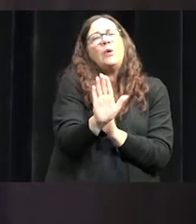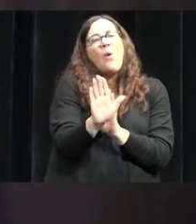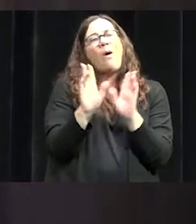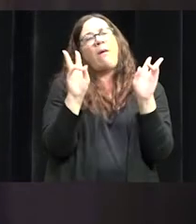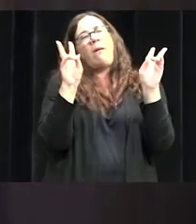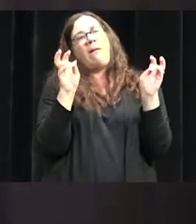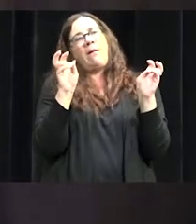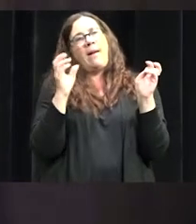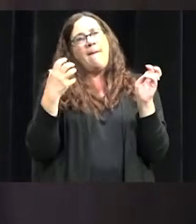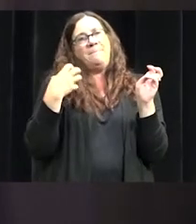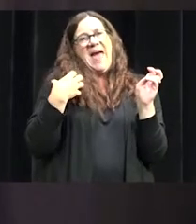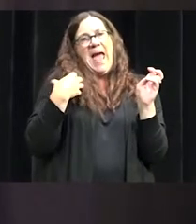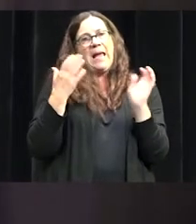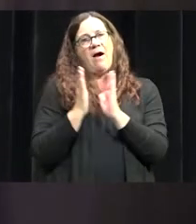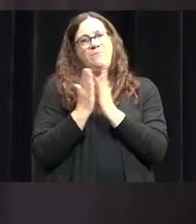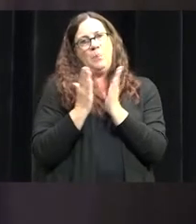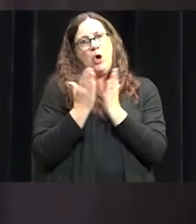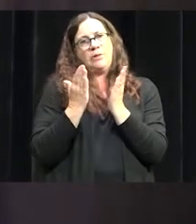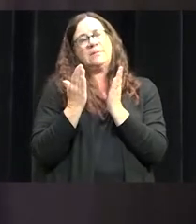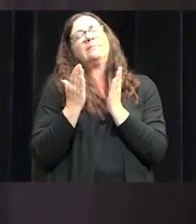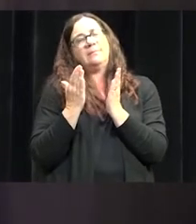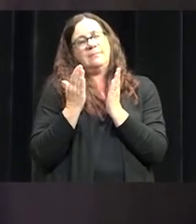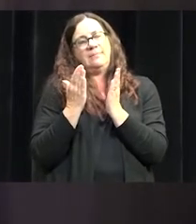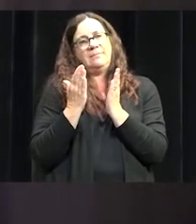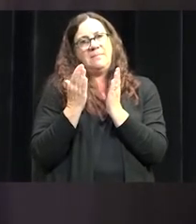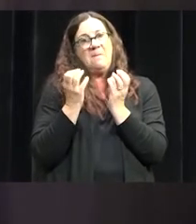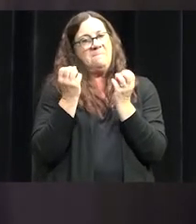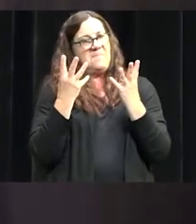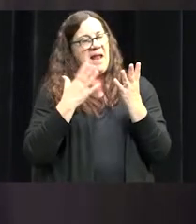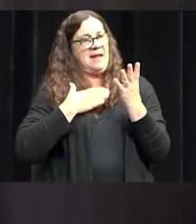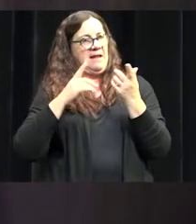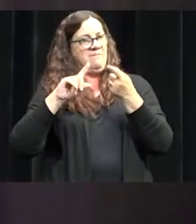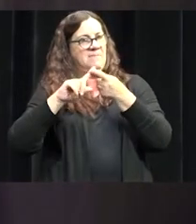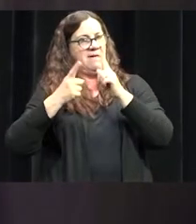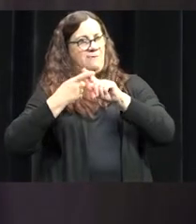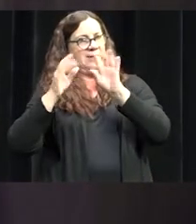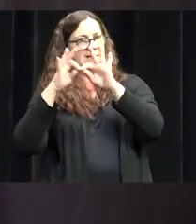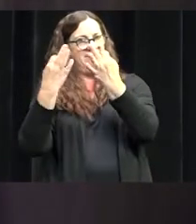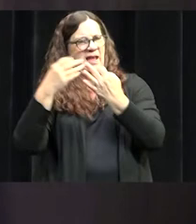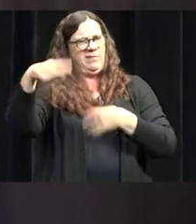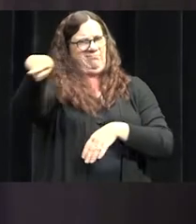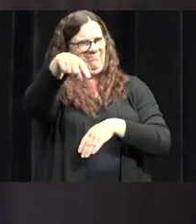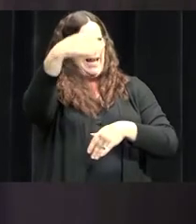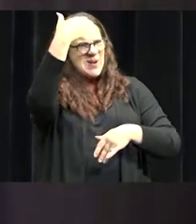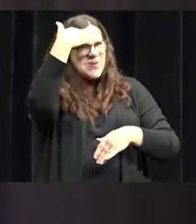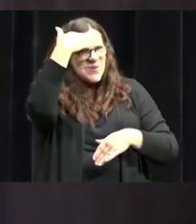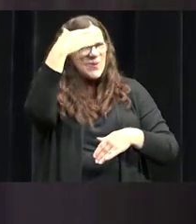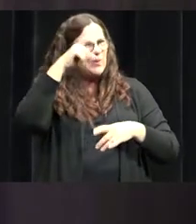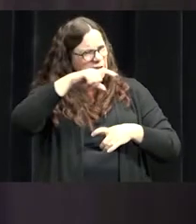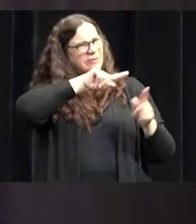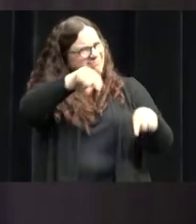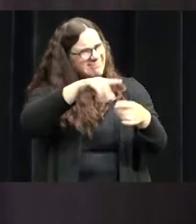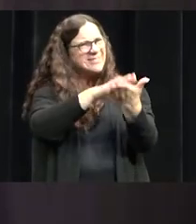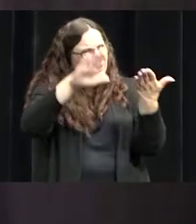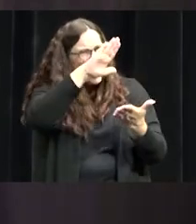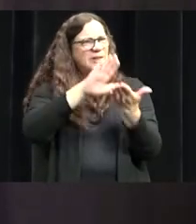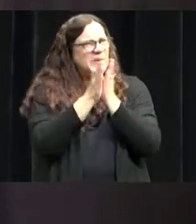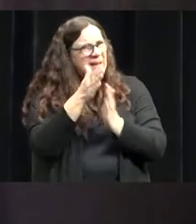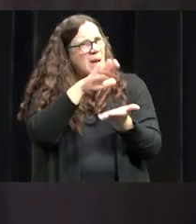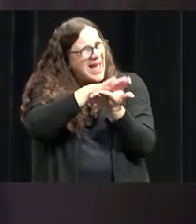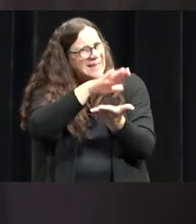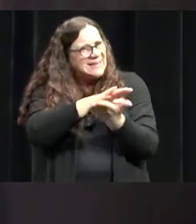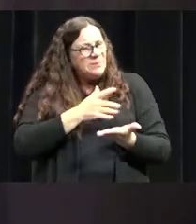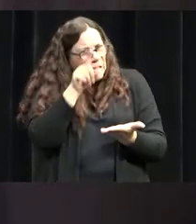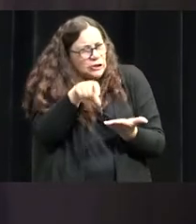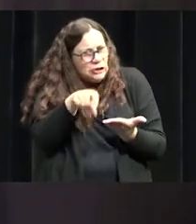many before it was clear to me that i belonged in academia many of you may have already identified your passion but for